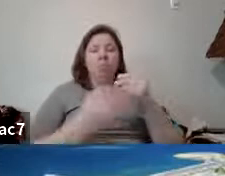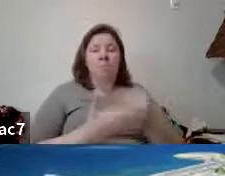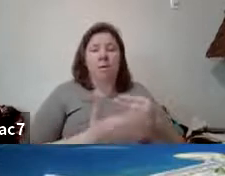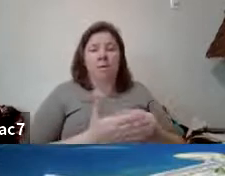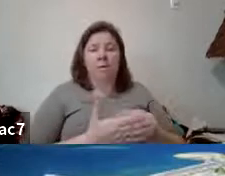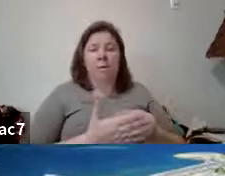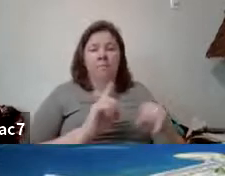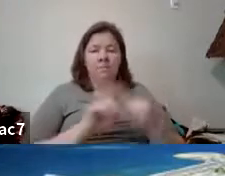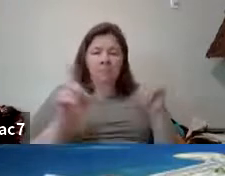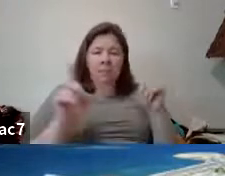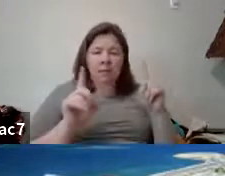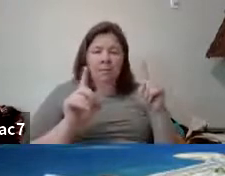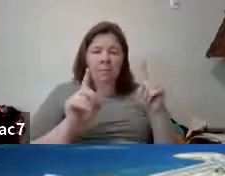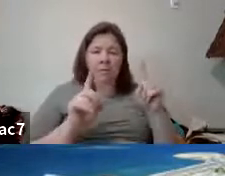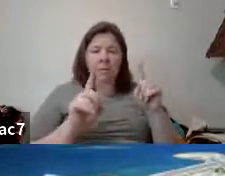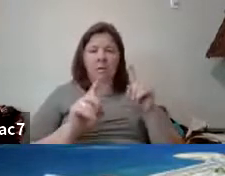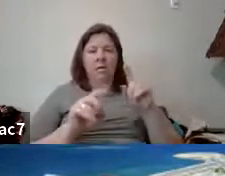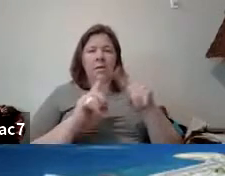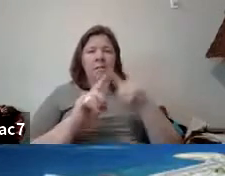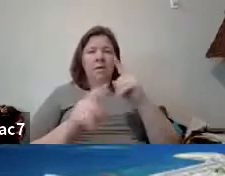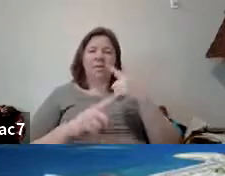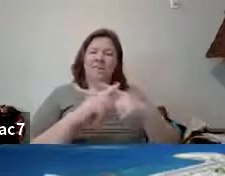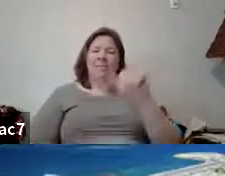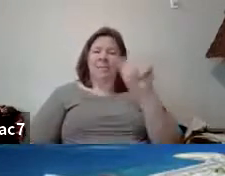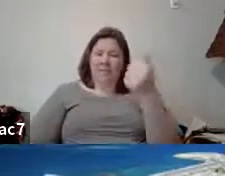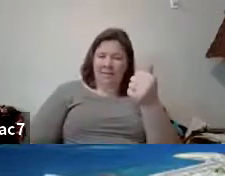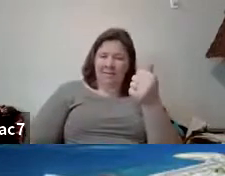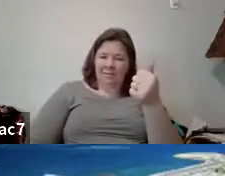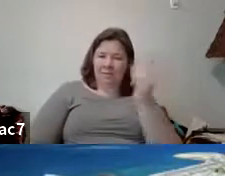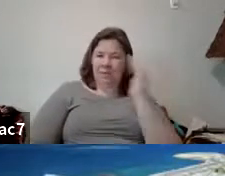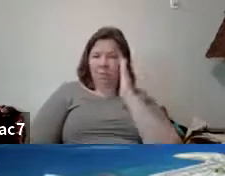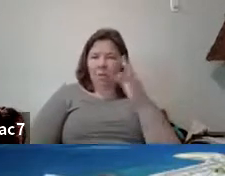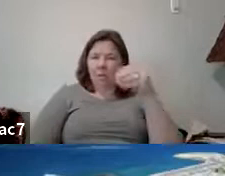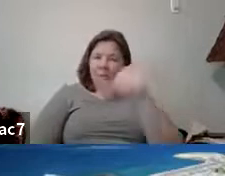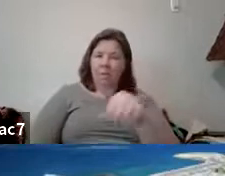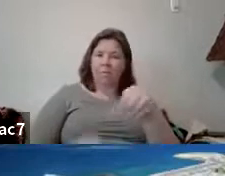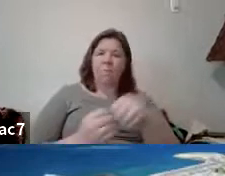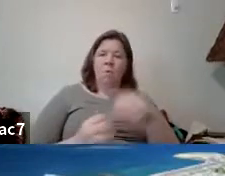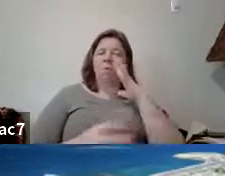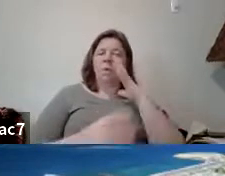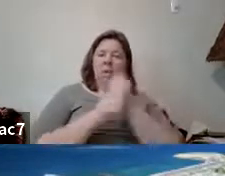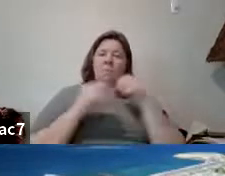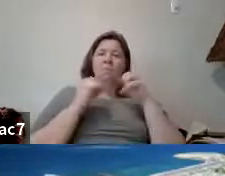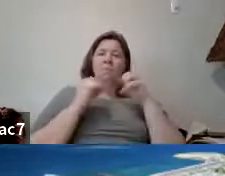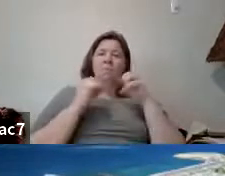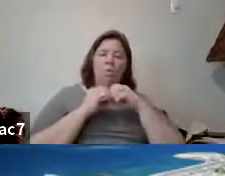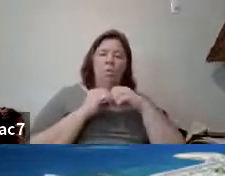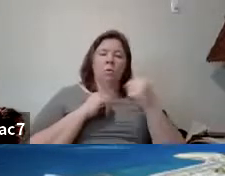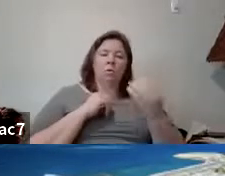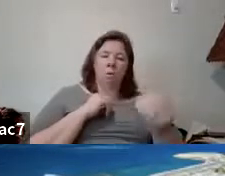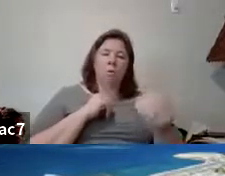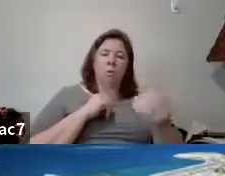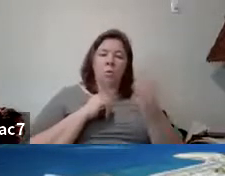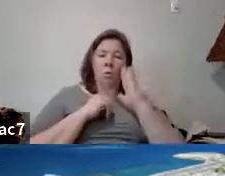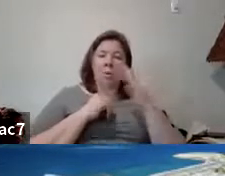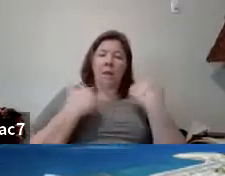But it's just a matter of a factor of 10 that you're going to pay more, but you're going to get more. And so there will